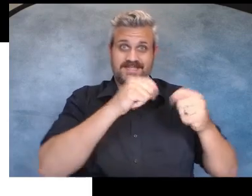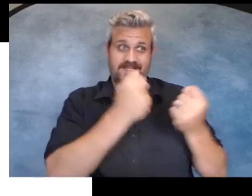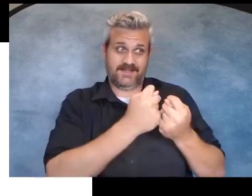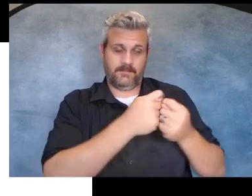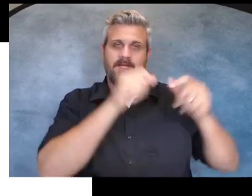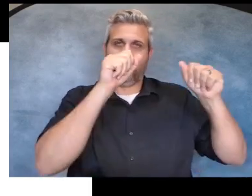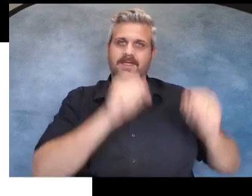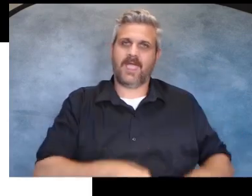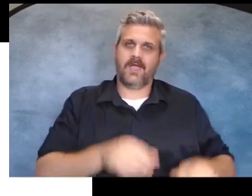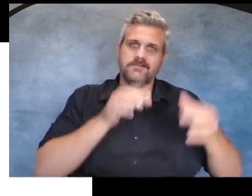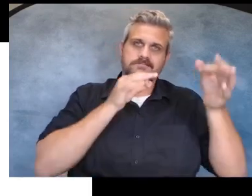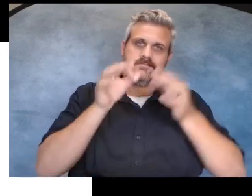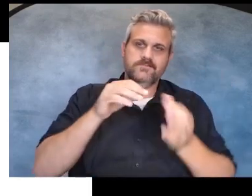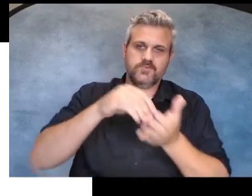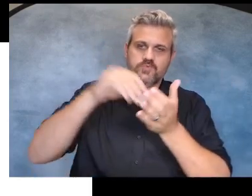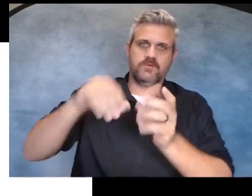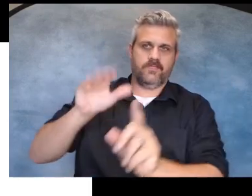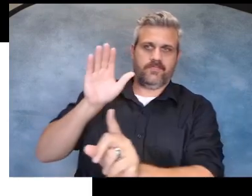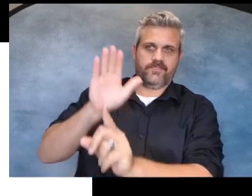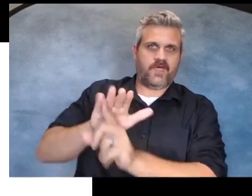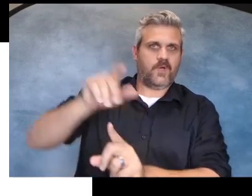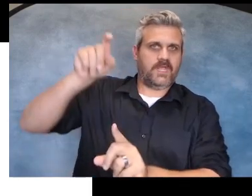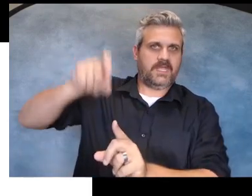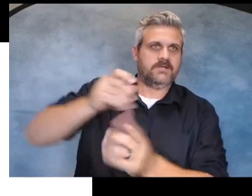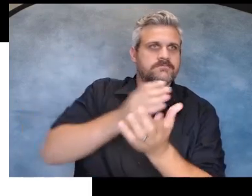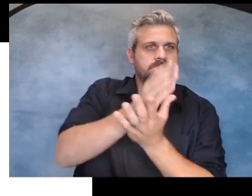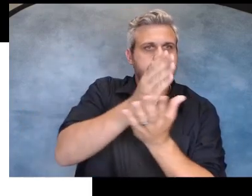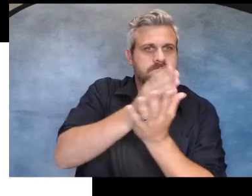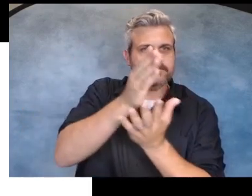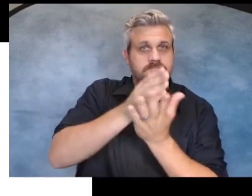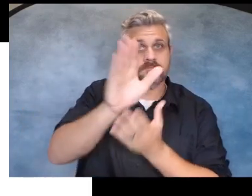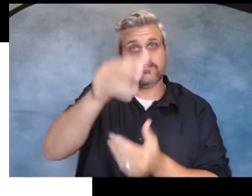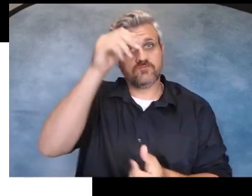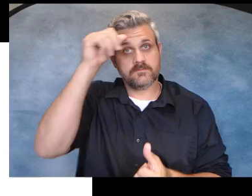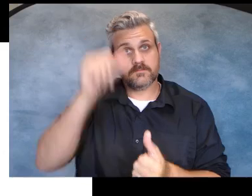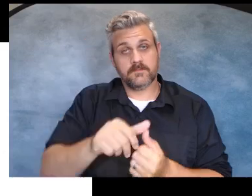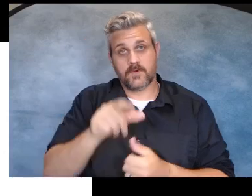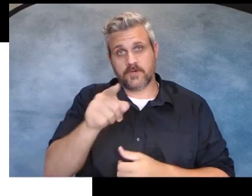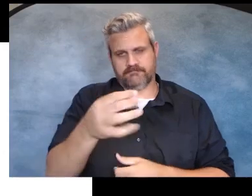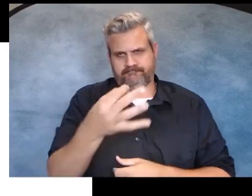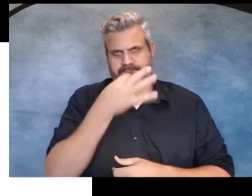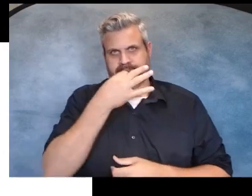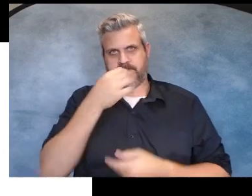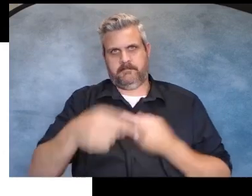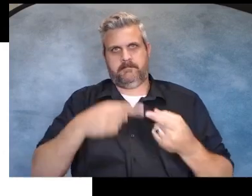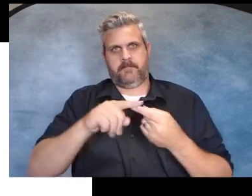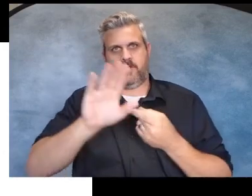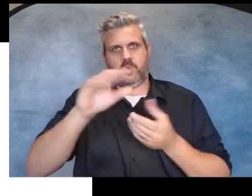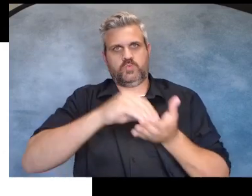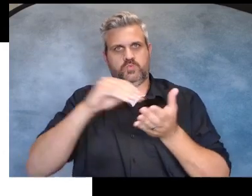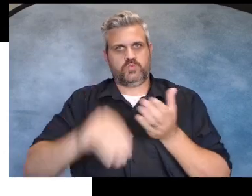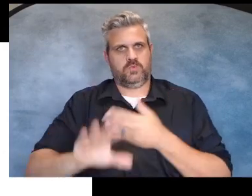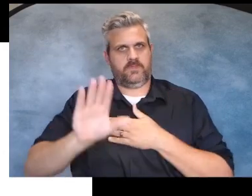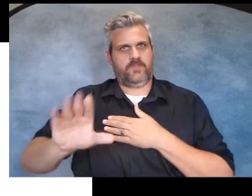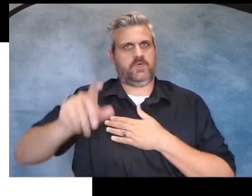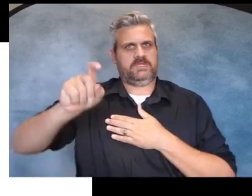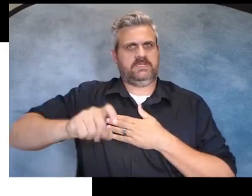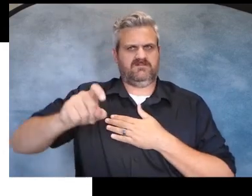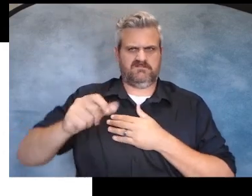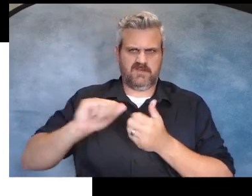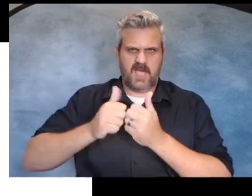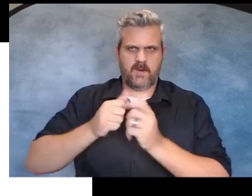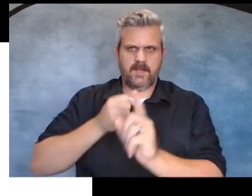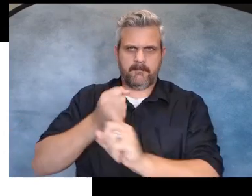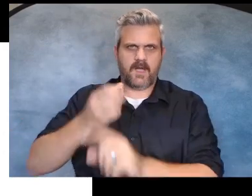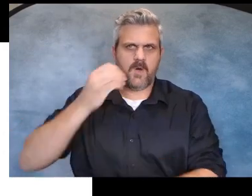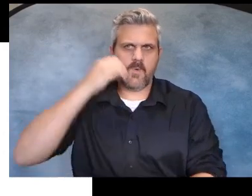may be able to explain the student's needs in these areas, again, you are the expert on your student and their current needs and how it